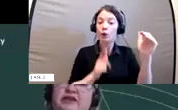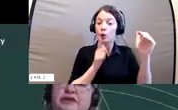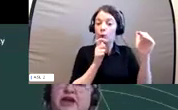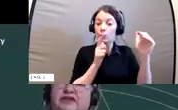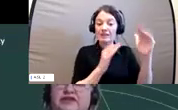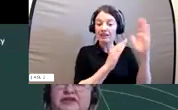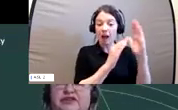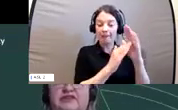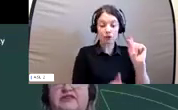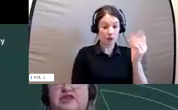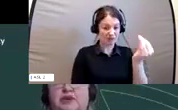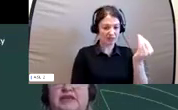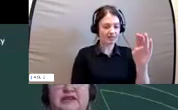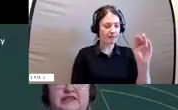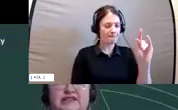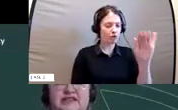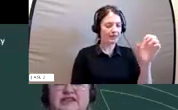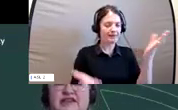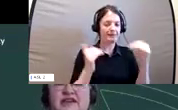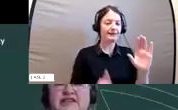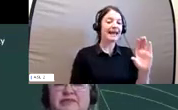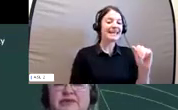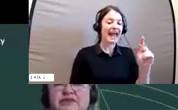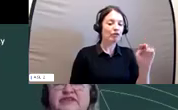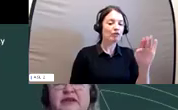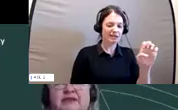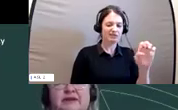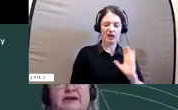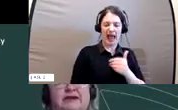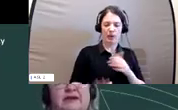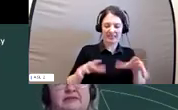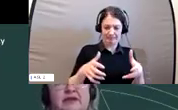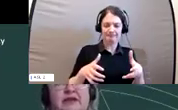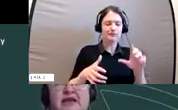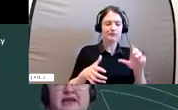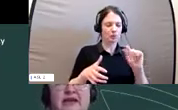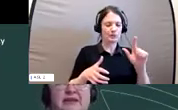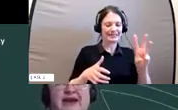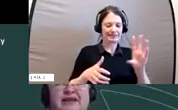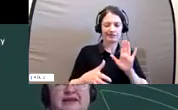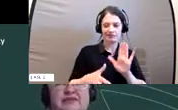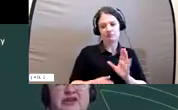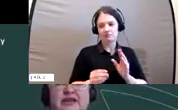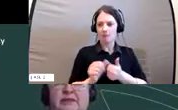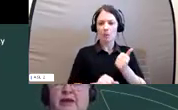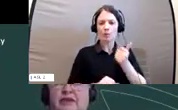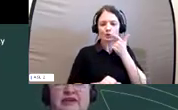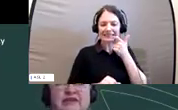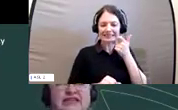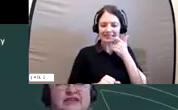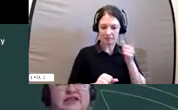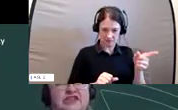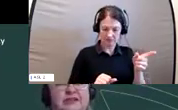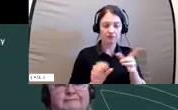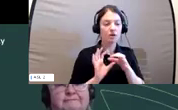reference, and then Catherine Hungerford's reference is the 2026. That's our most recent paper about trying to come